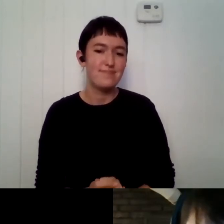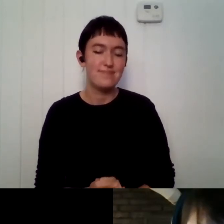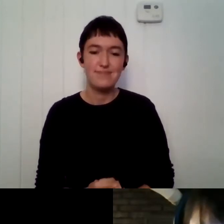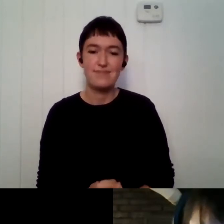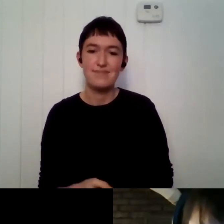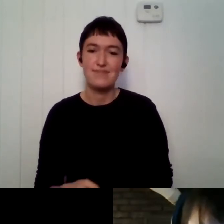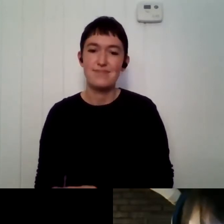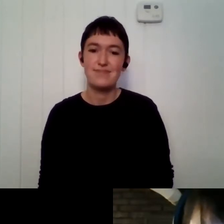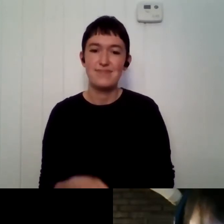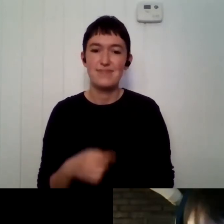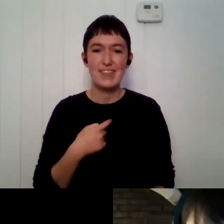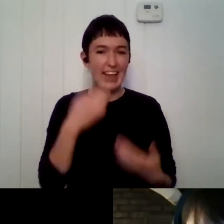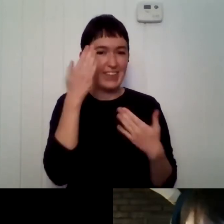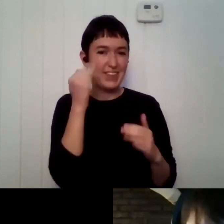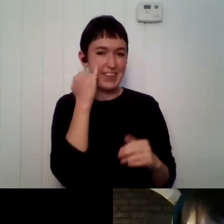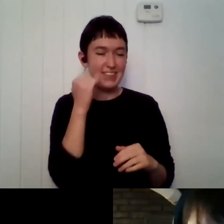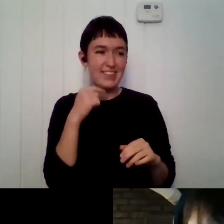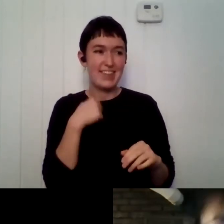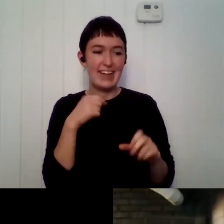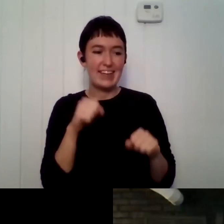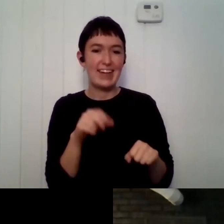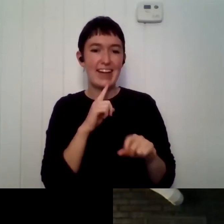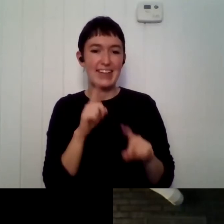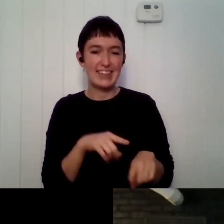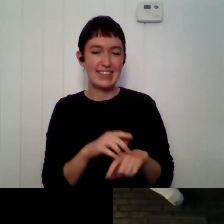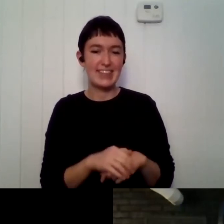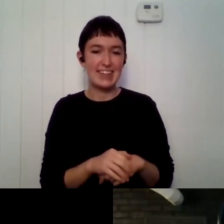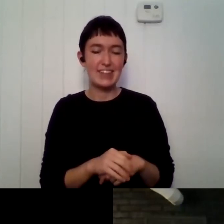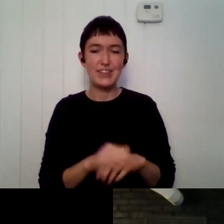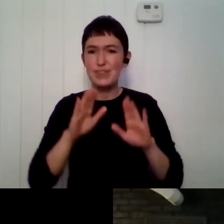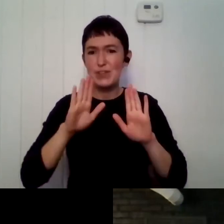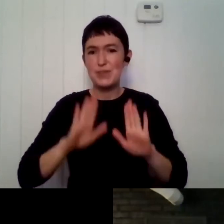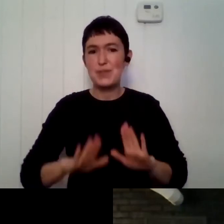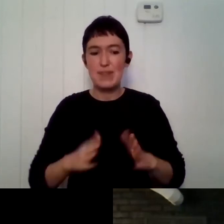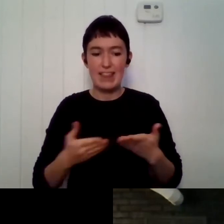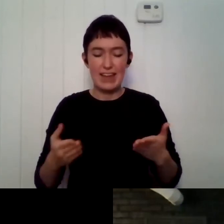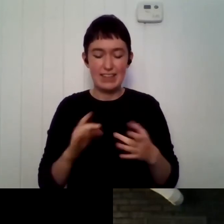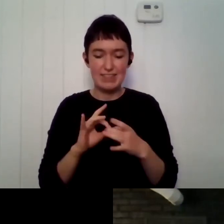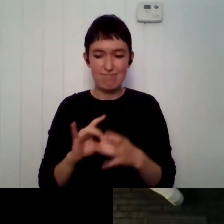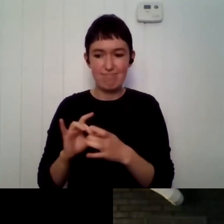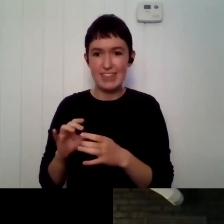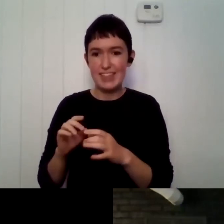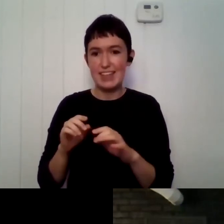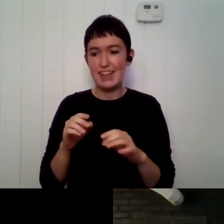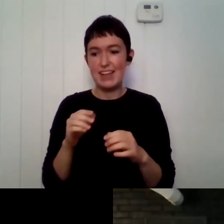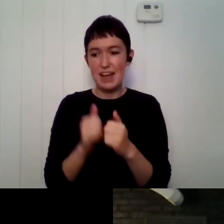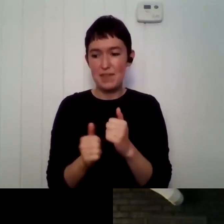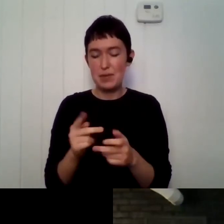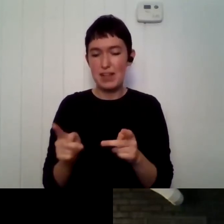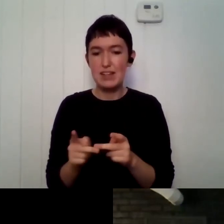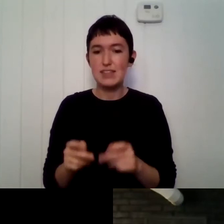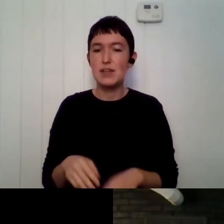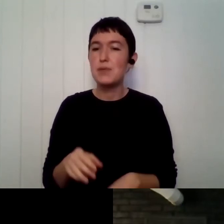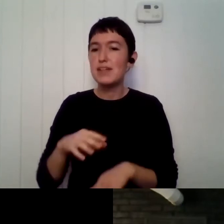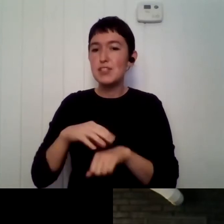I don't know if I can answer that question. There's like really good things about everywhere. I've left when I was working in